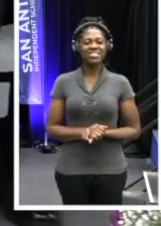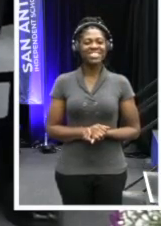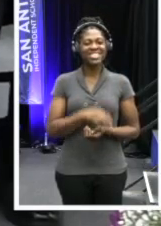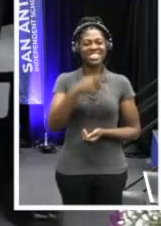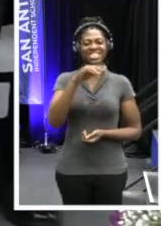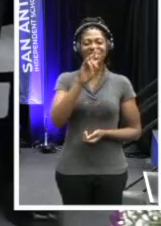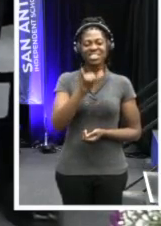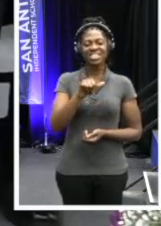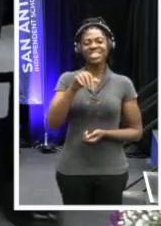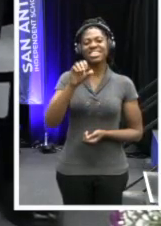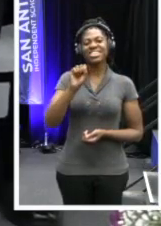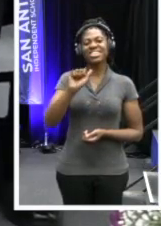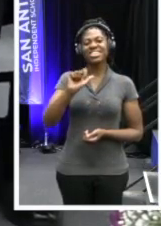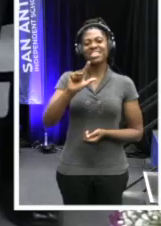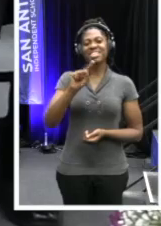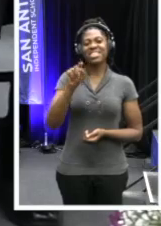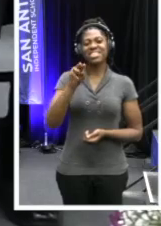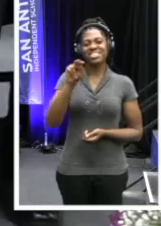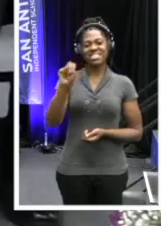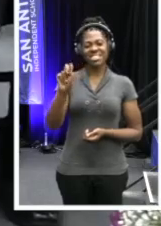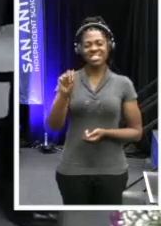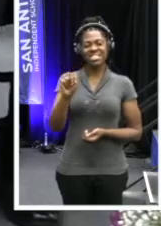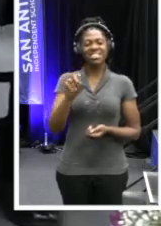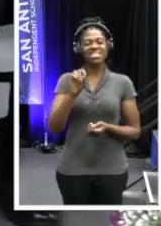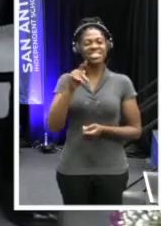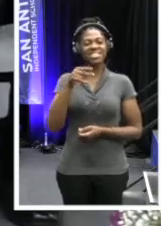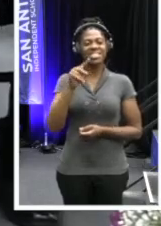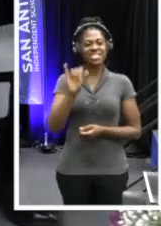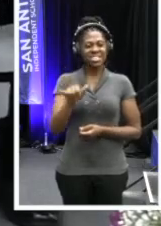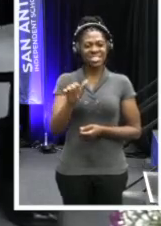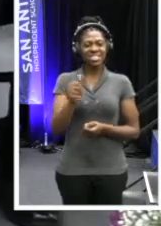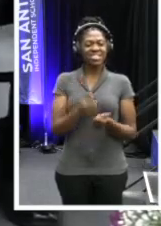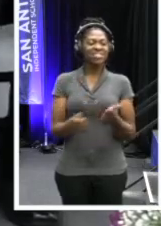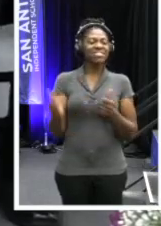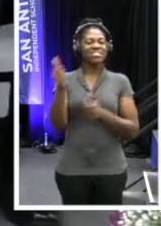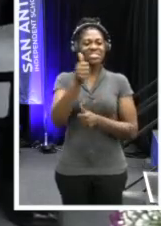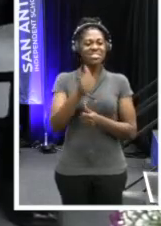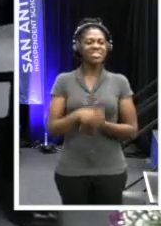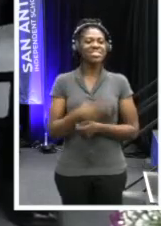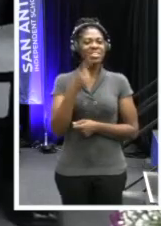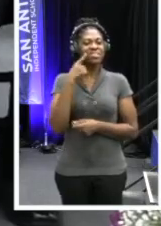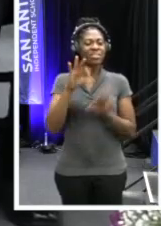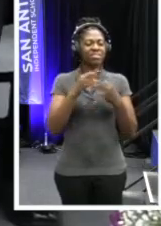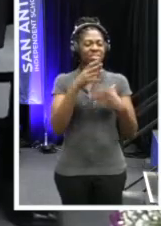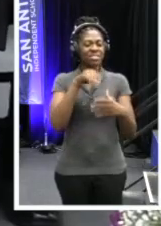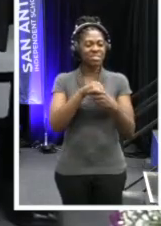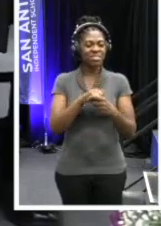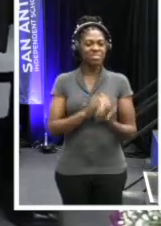Patty Salzman, Deputy Superintendent, Office of Academics and Family and Community Engagement.